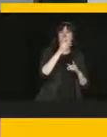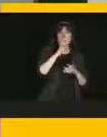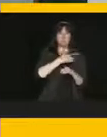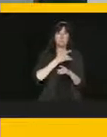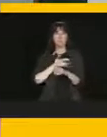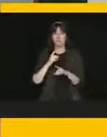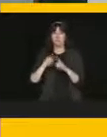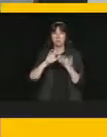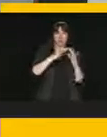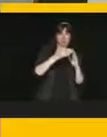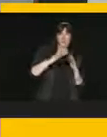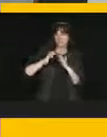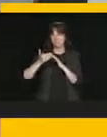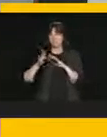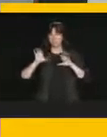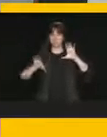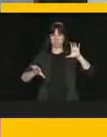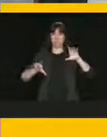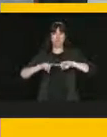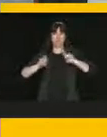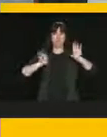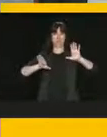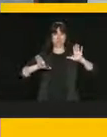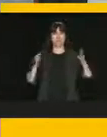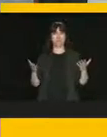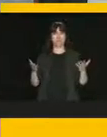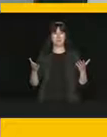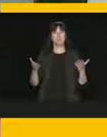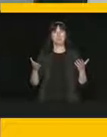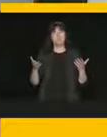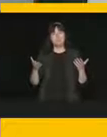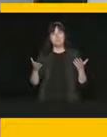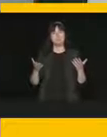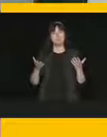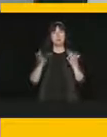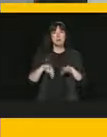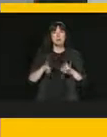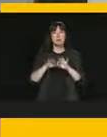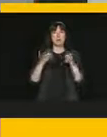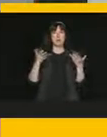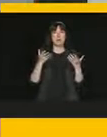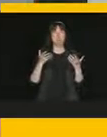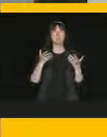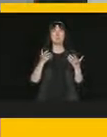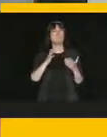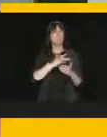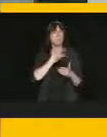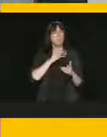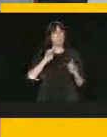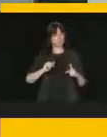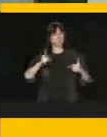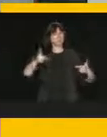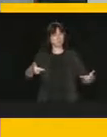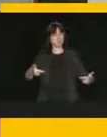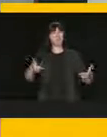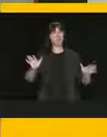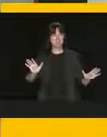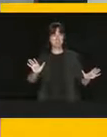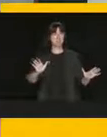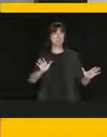one city to the next. So for us, the important thing is to allow the provinces to do the level